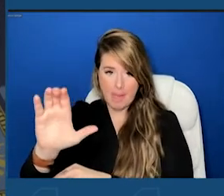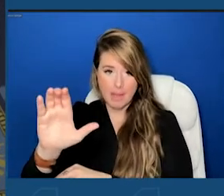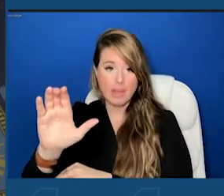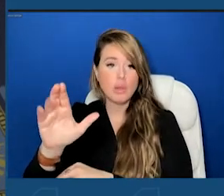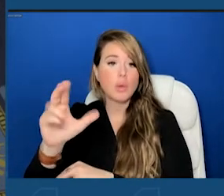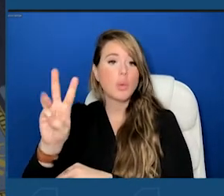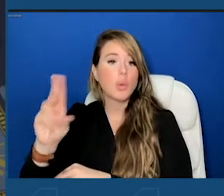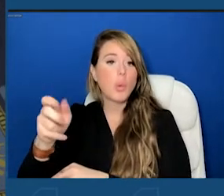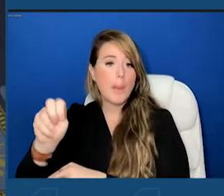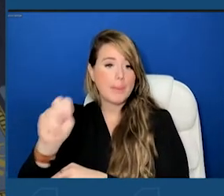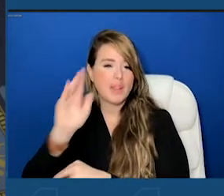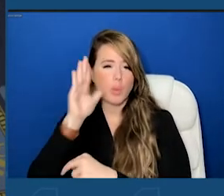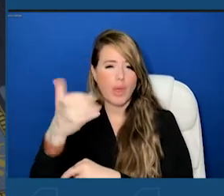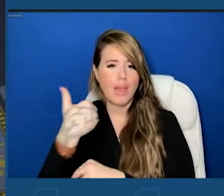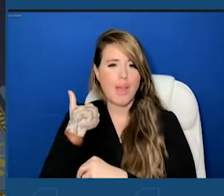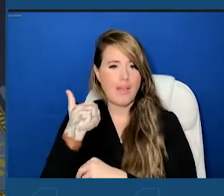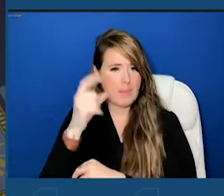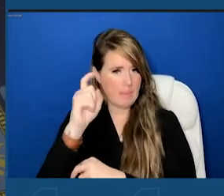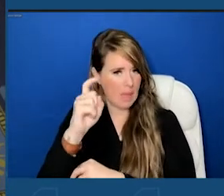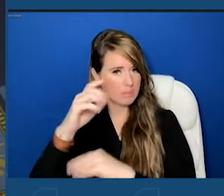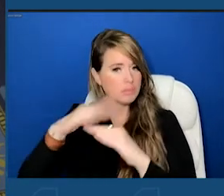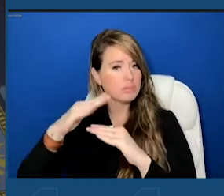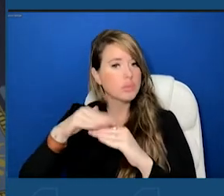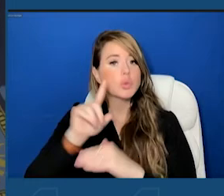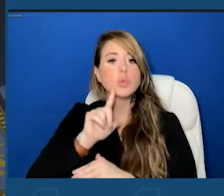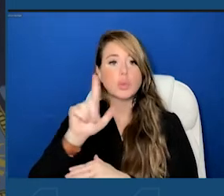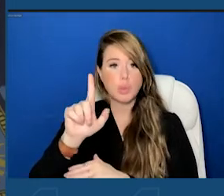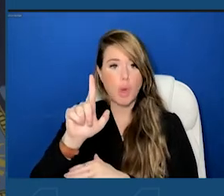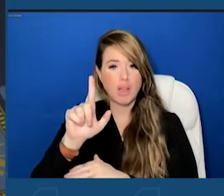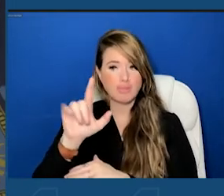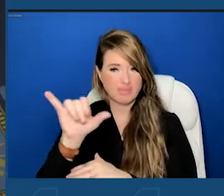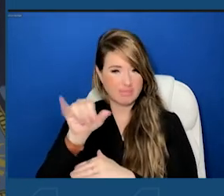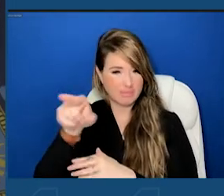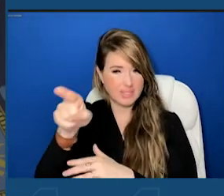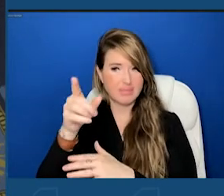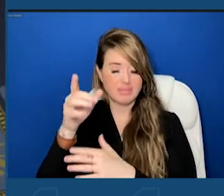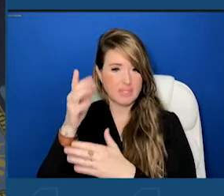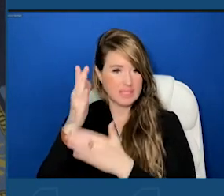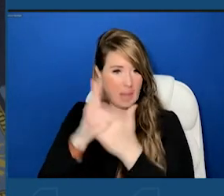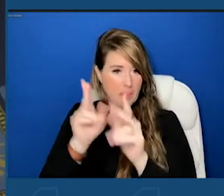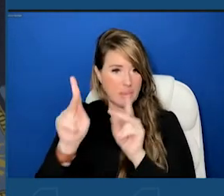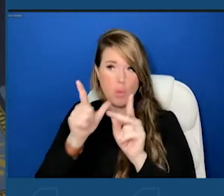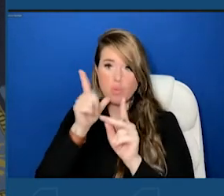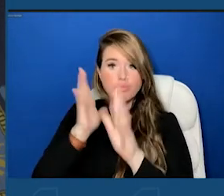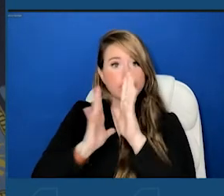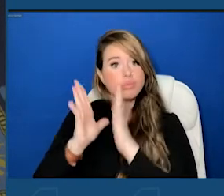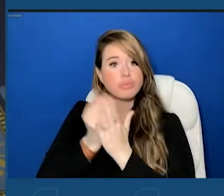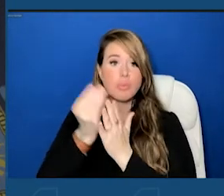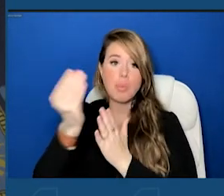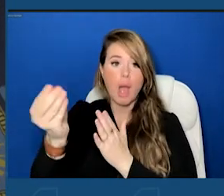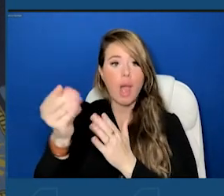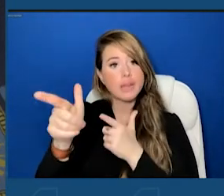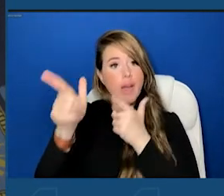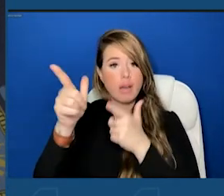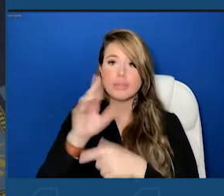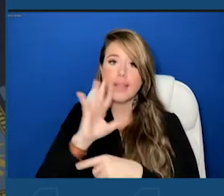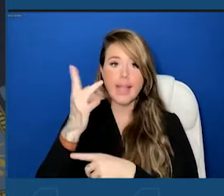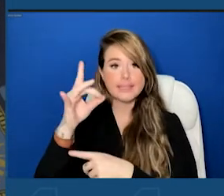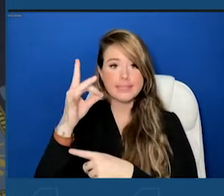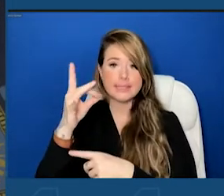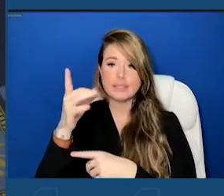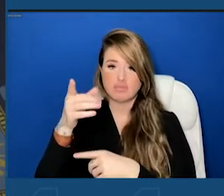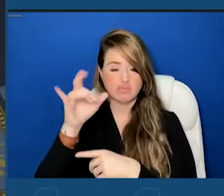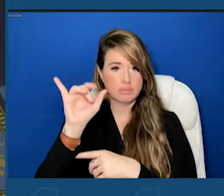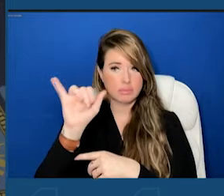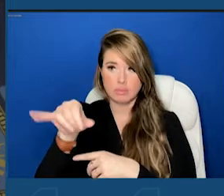in Buffalo, be able to go out and legally buy a gun on their 18th birthday. How insane was that? Then they drive down to Pennsylvania, buy